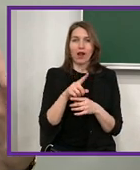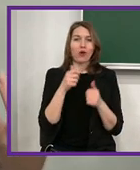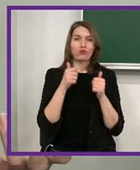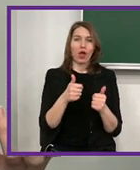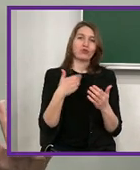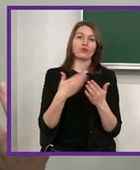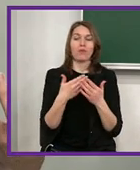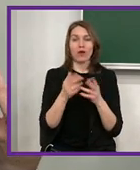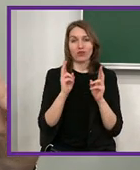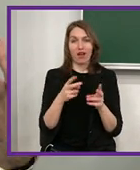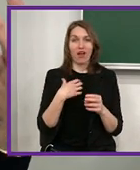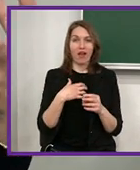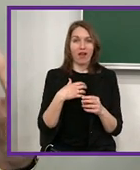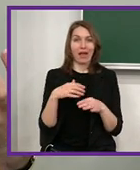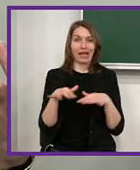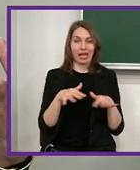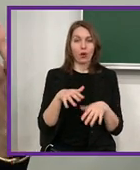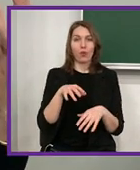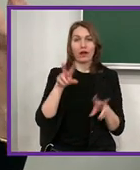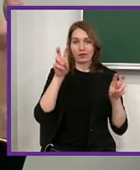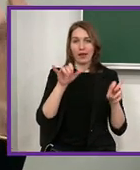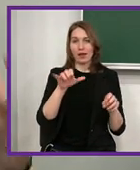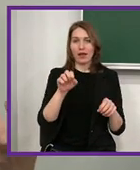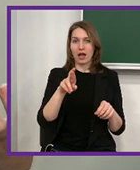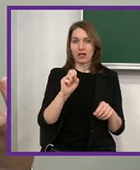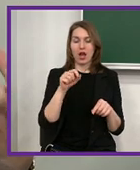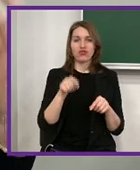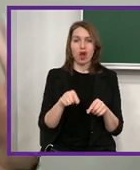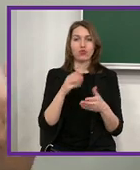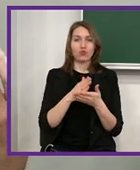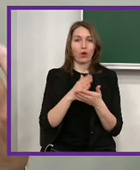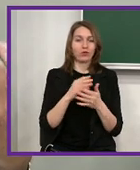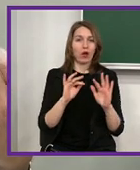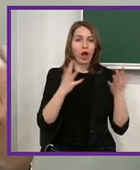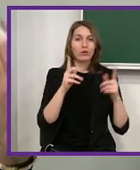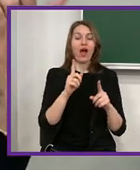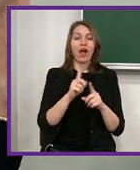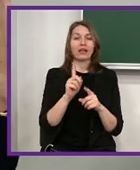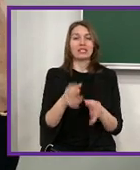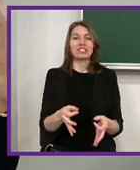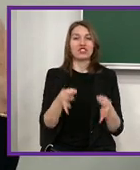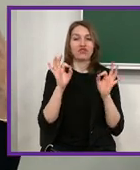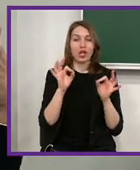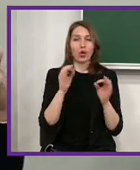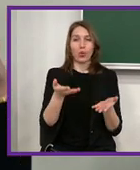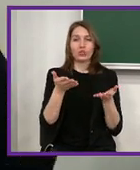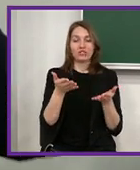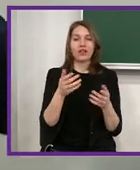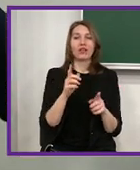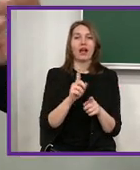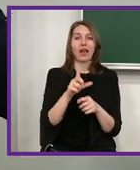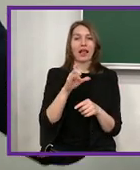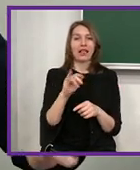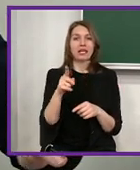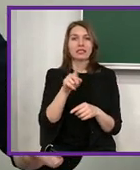that are used. And I think that it's important to sort of emphasize that, as Lisa rightly says, that you don't need to create a kind of